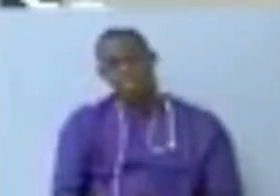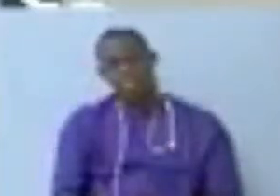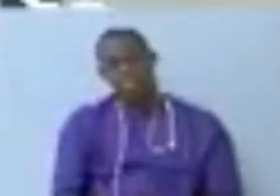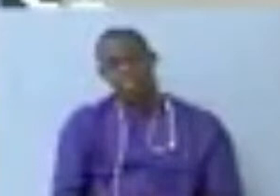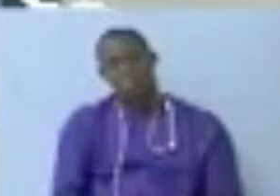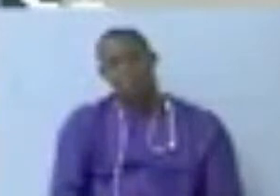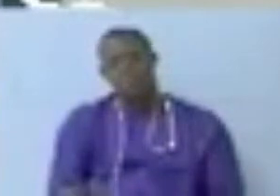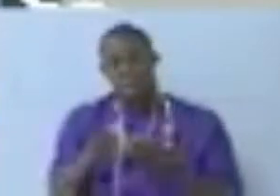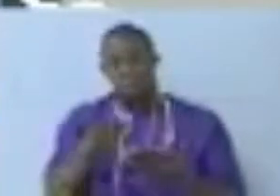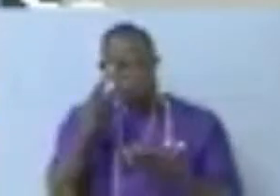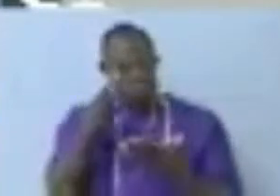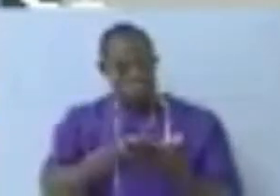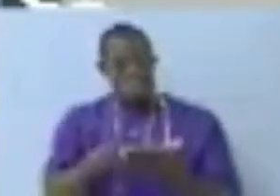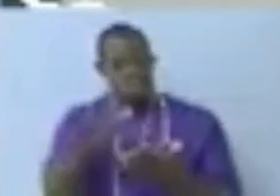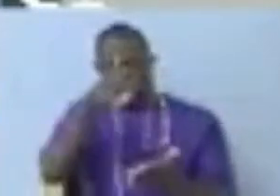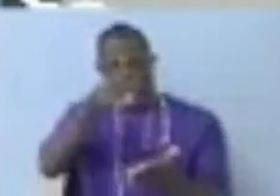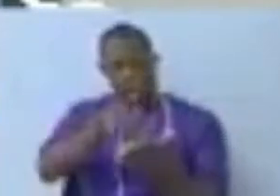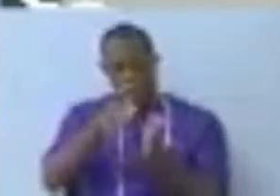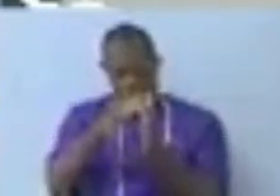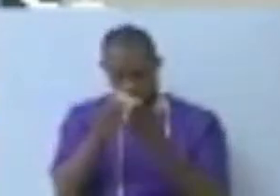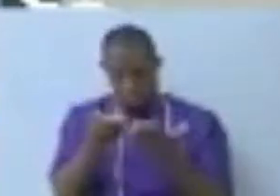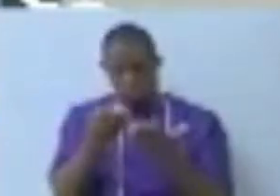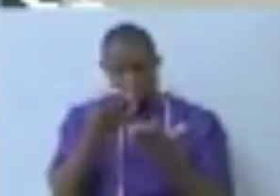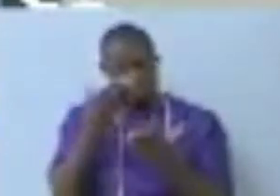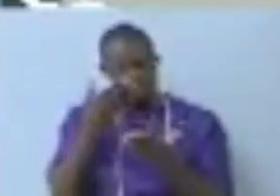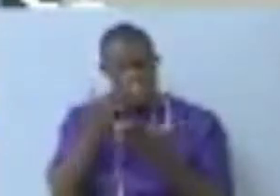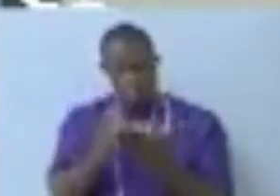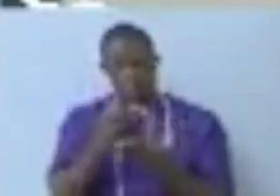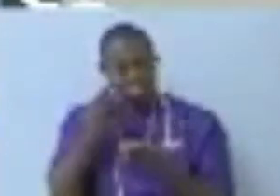Let me confirm from my passport, please. And